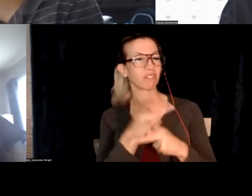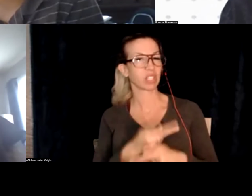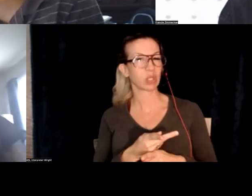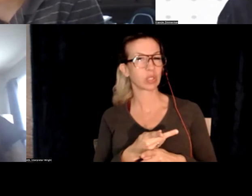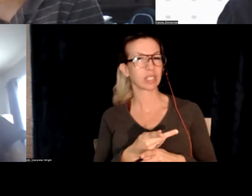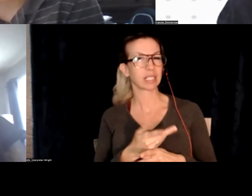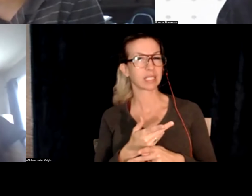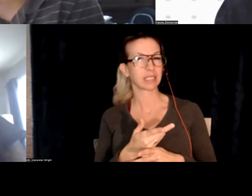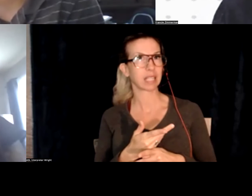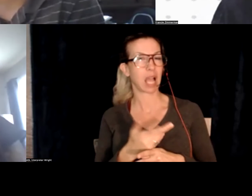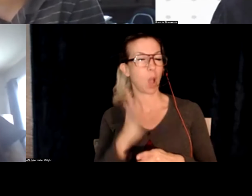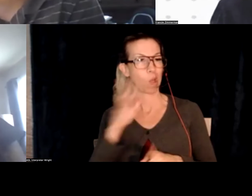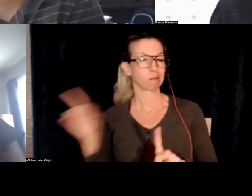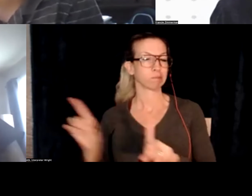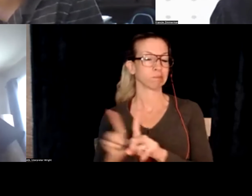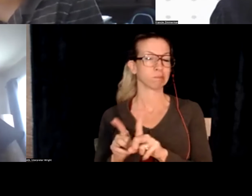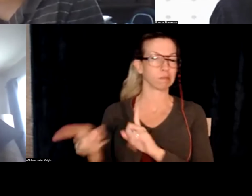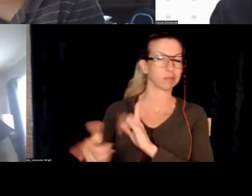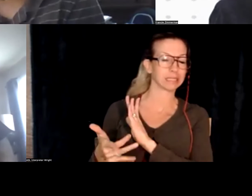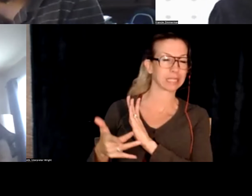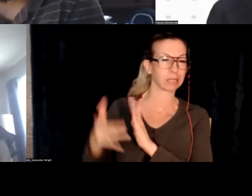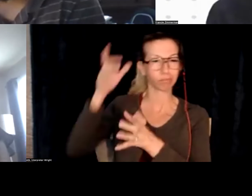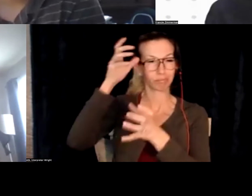technical minds than mine on the case and figure out maybe there's